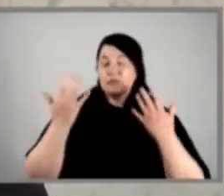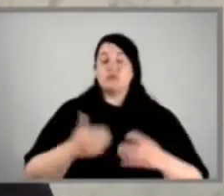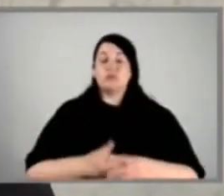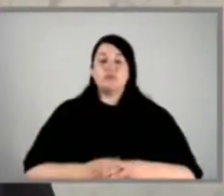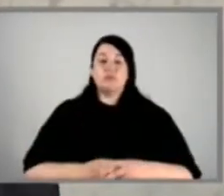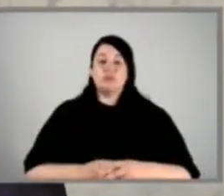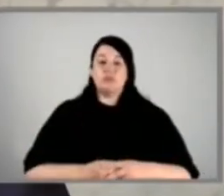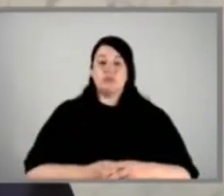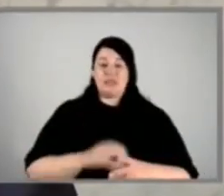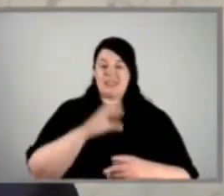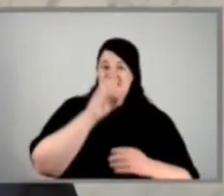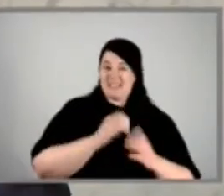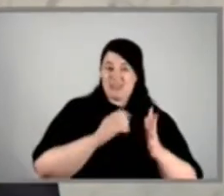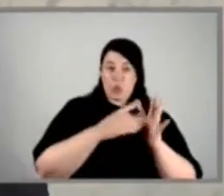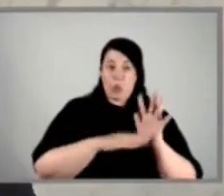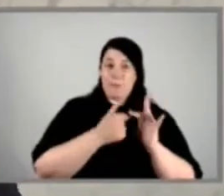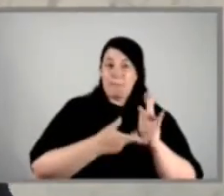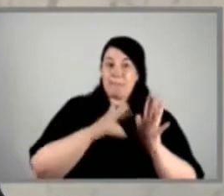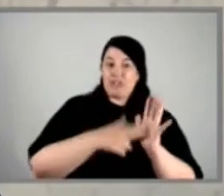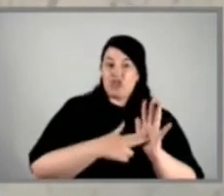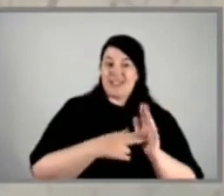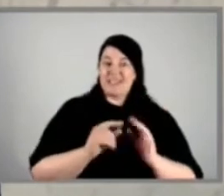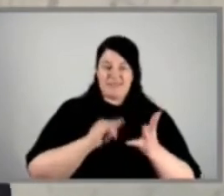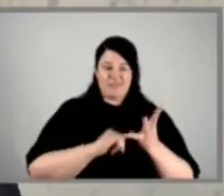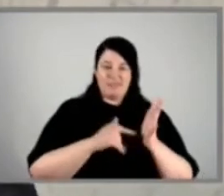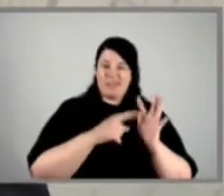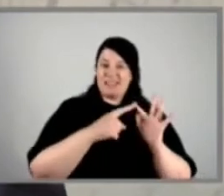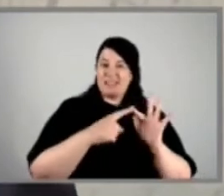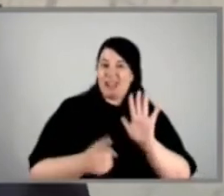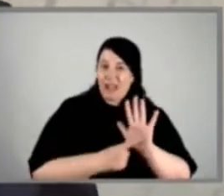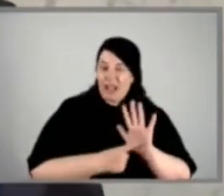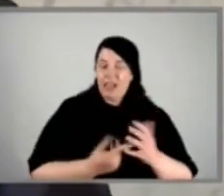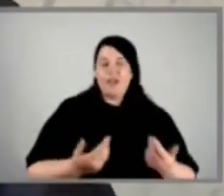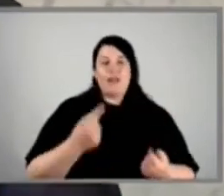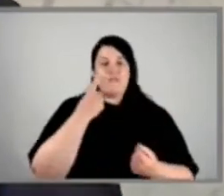emissions steel as a future export potential for Australia. They look at low